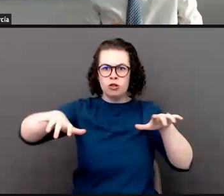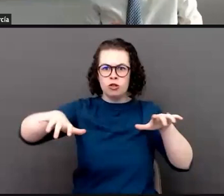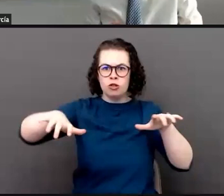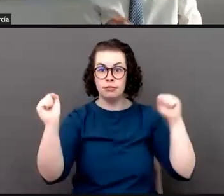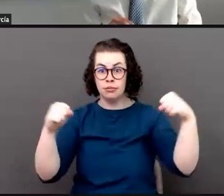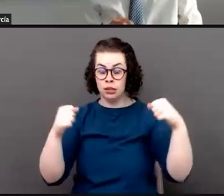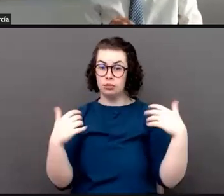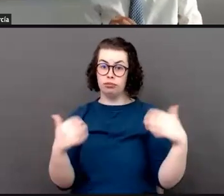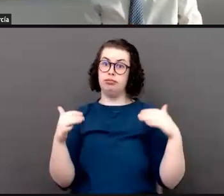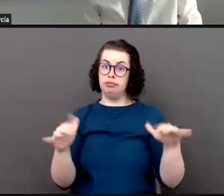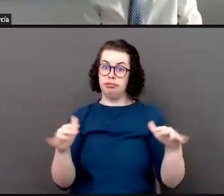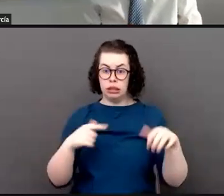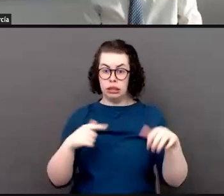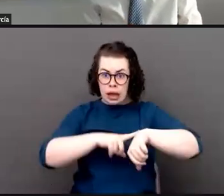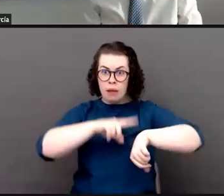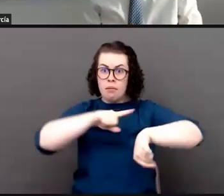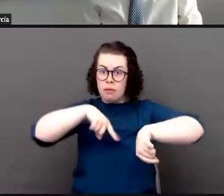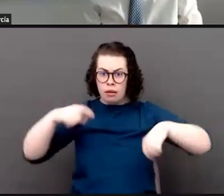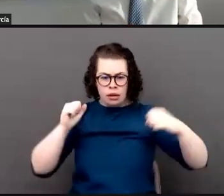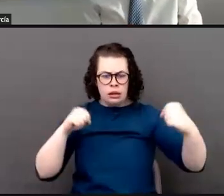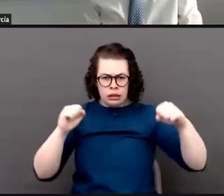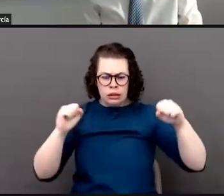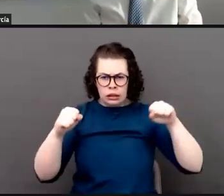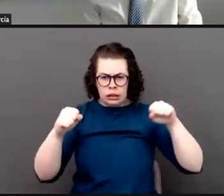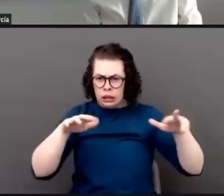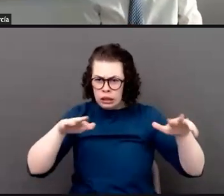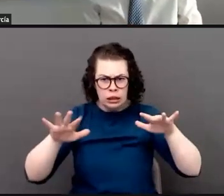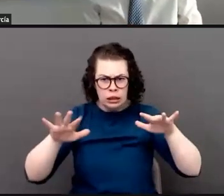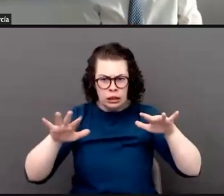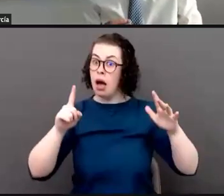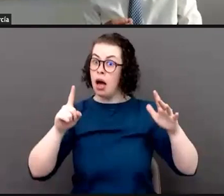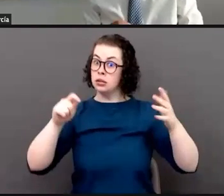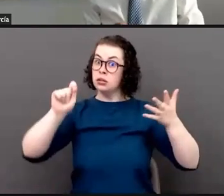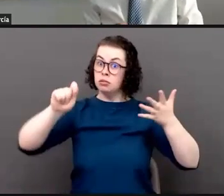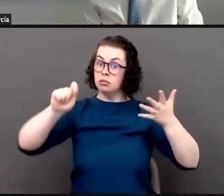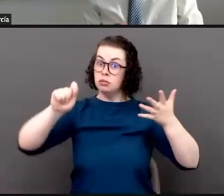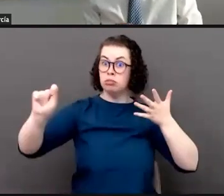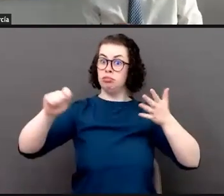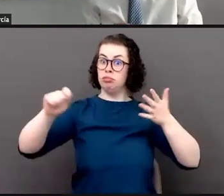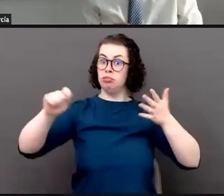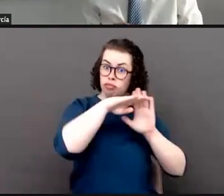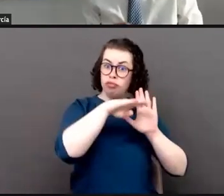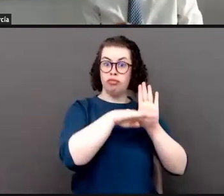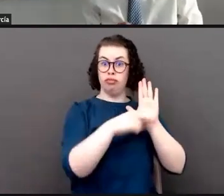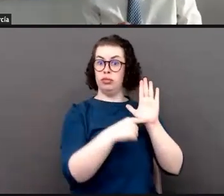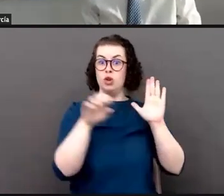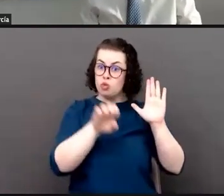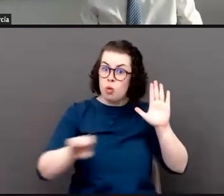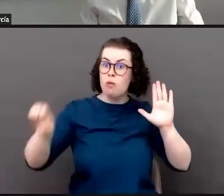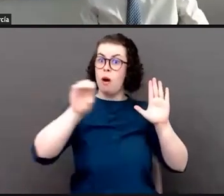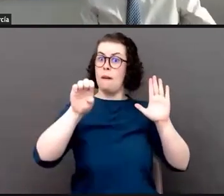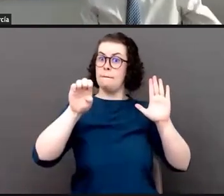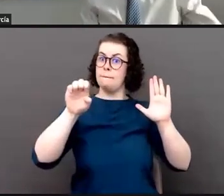common criteria in Europe, and this is the most important thing I think about